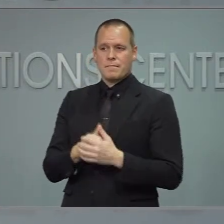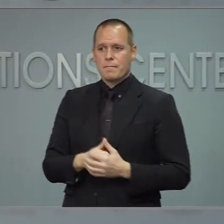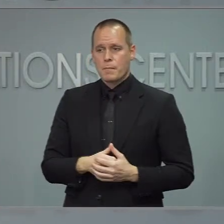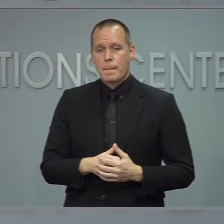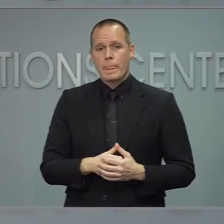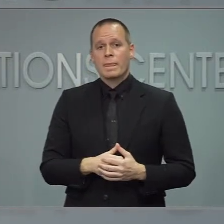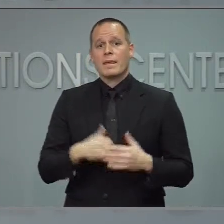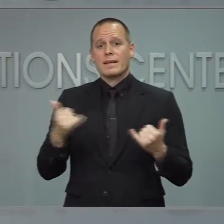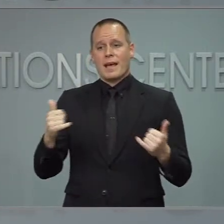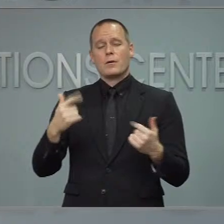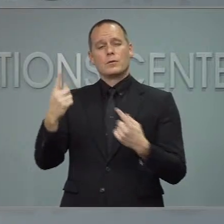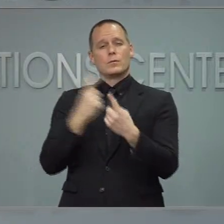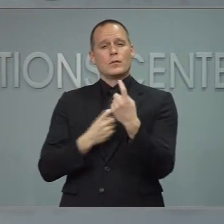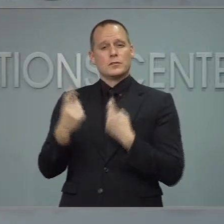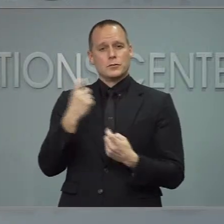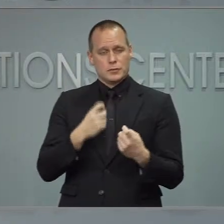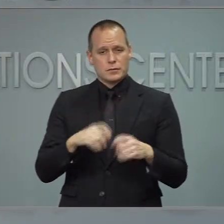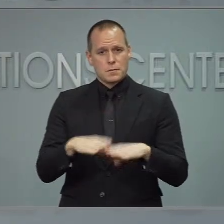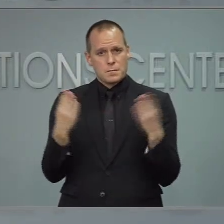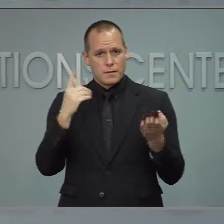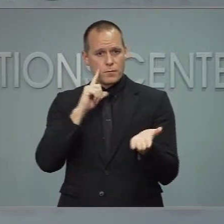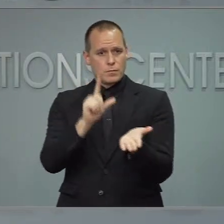organization, we'll take the first question.